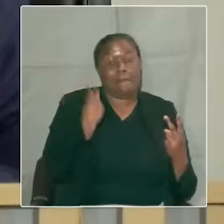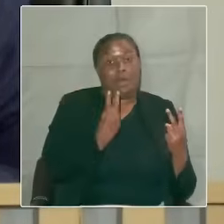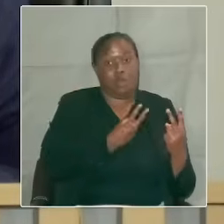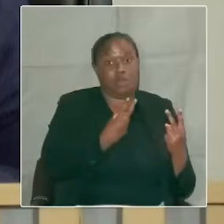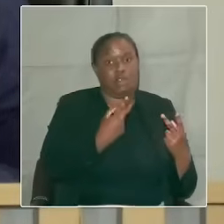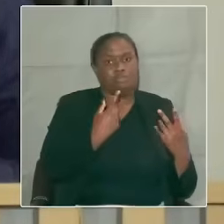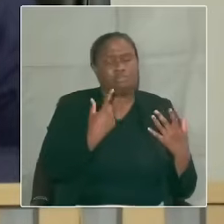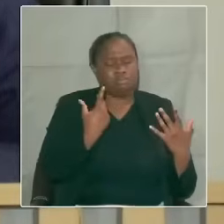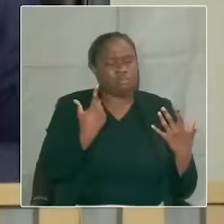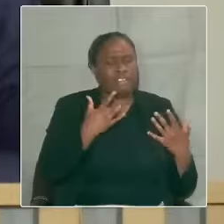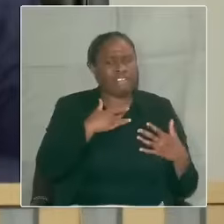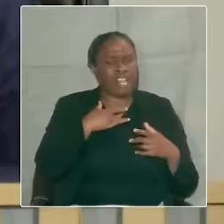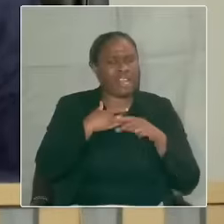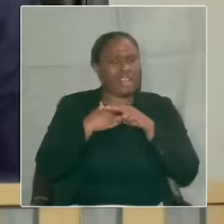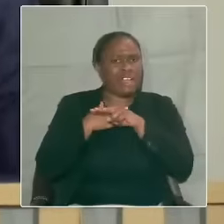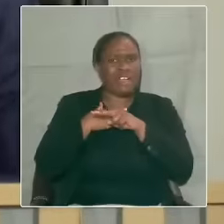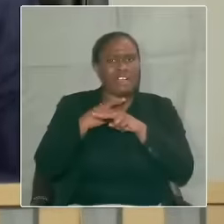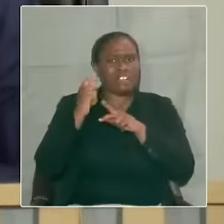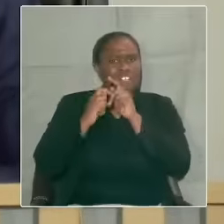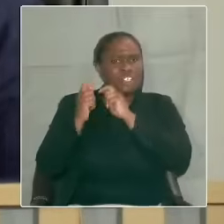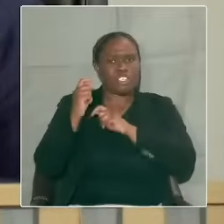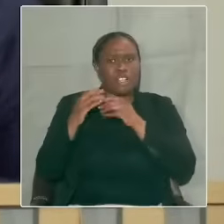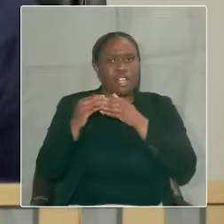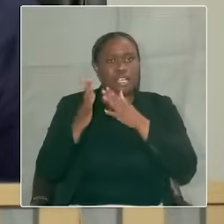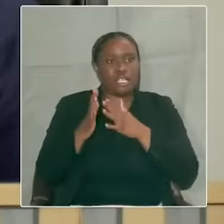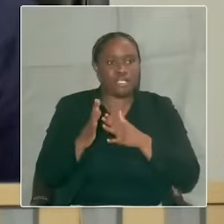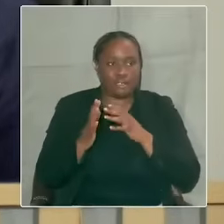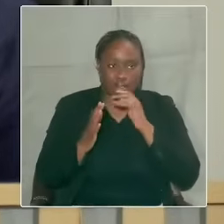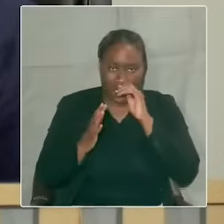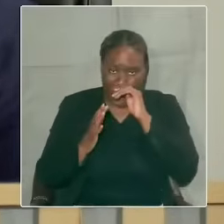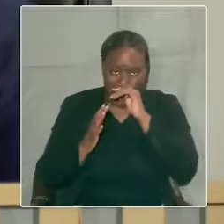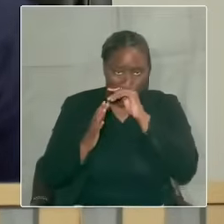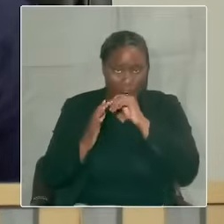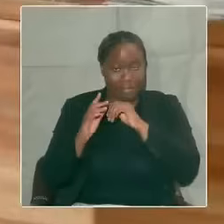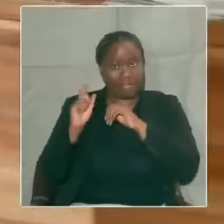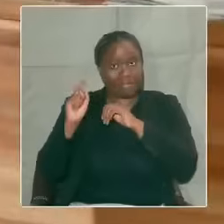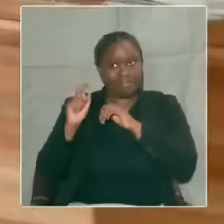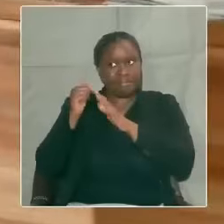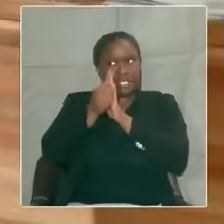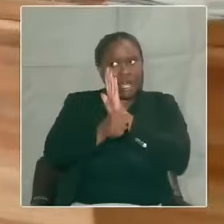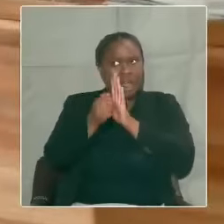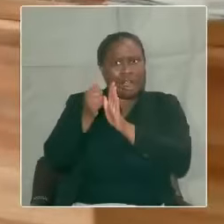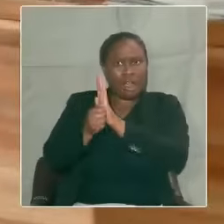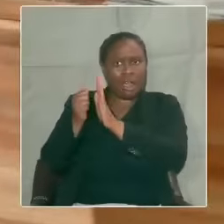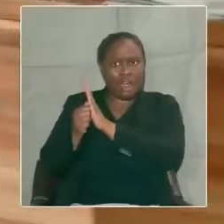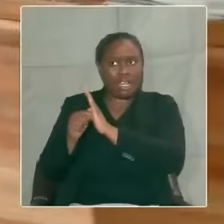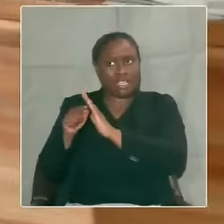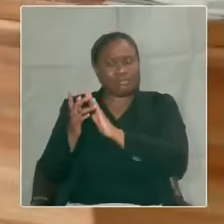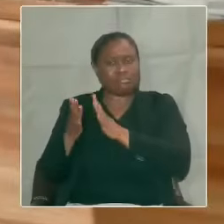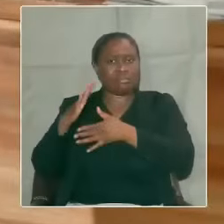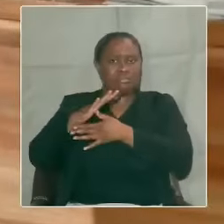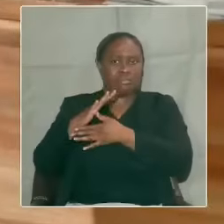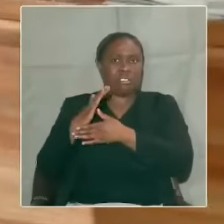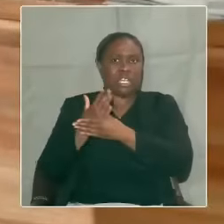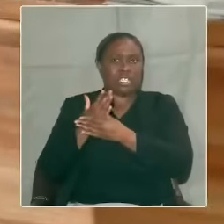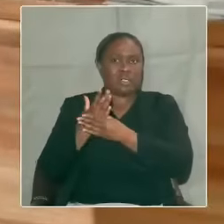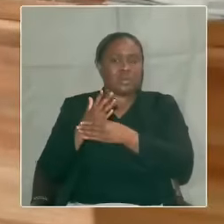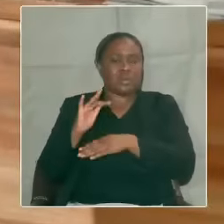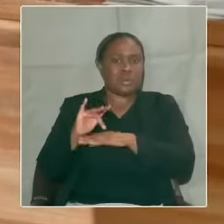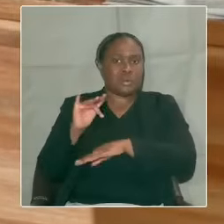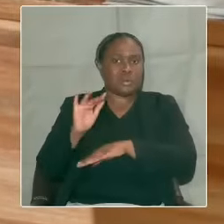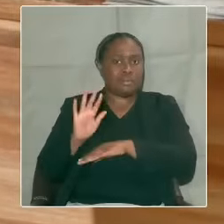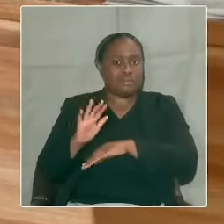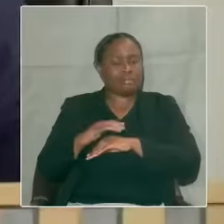they understand also the presidency, that these cases needs to be prioritized. And I